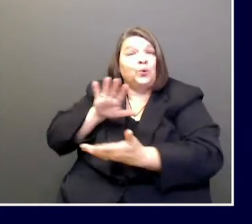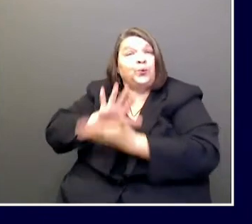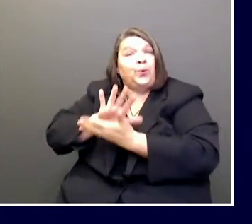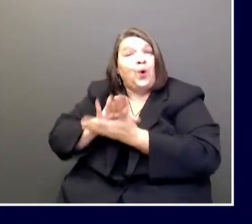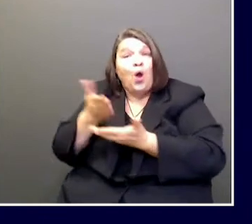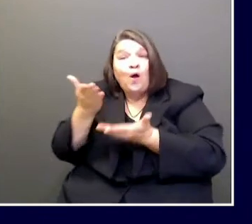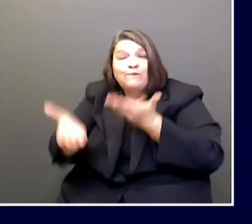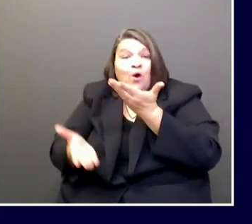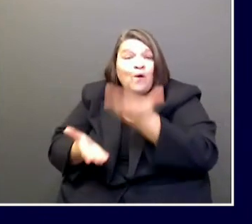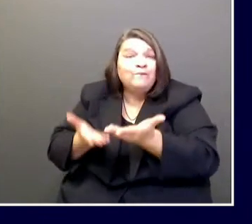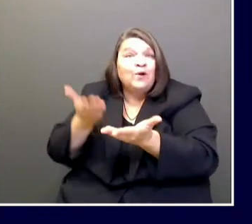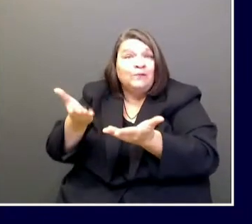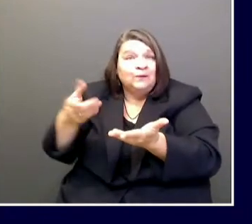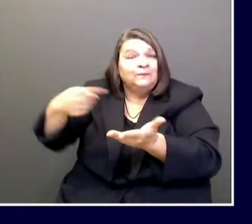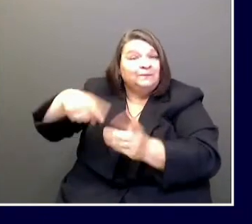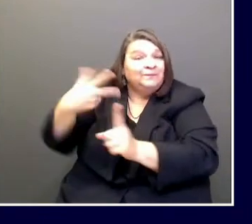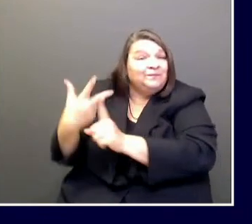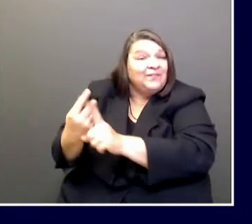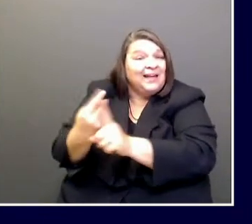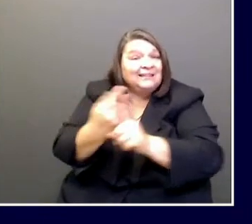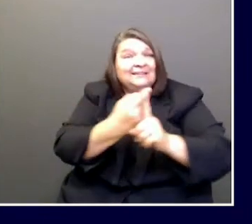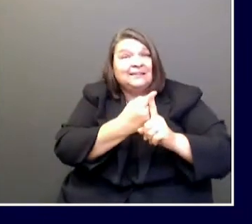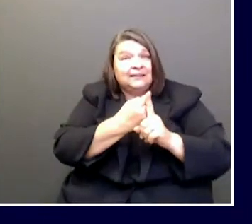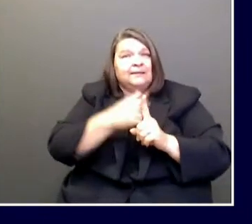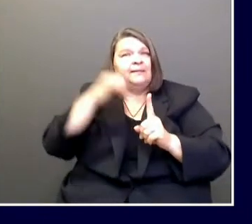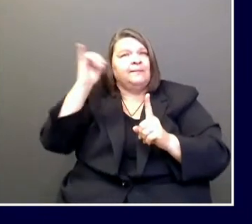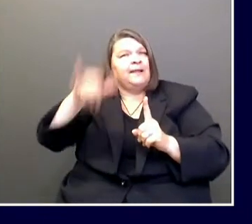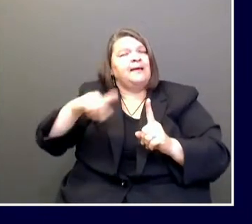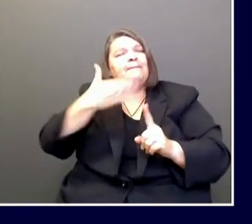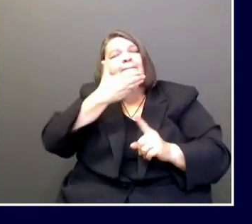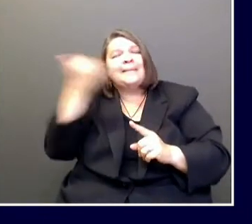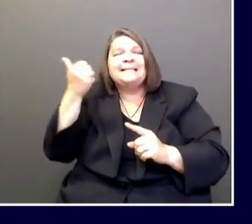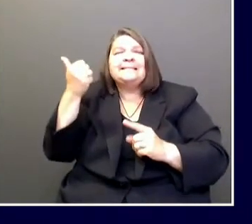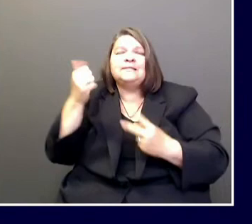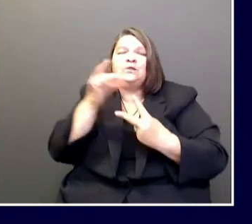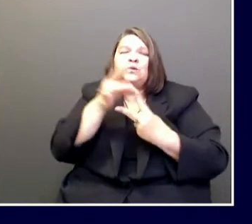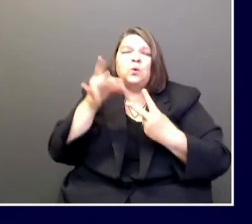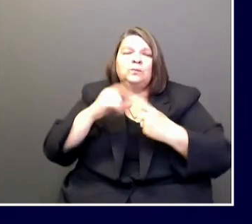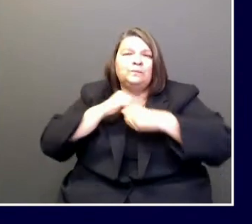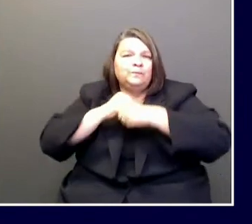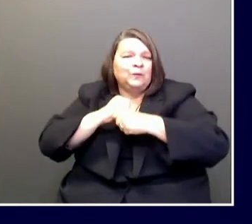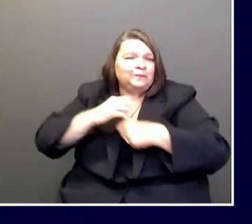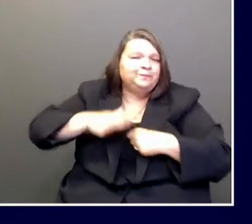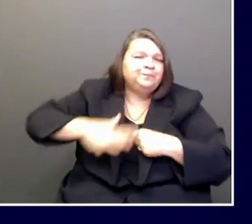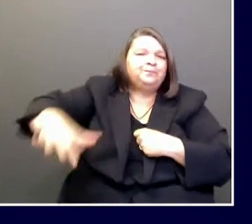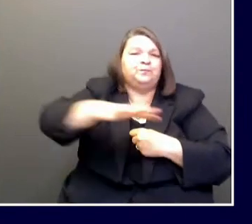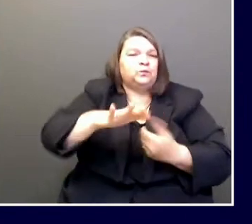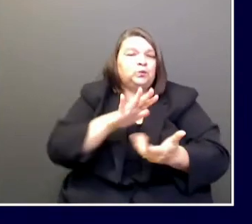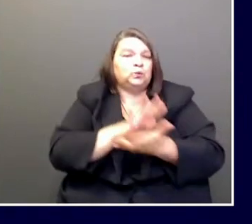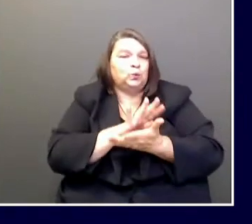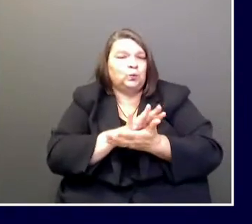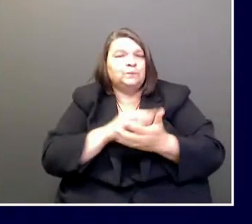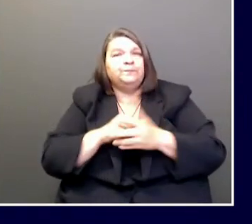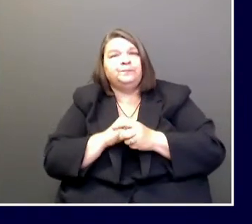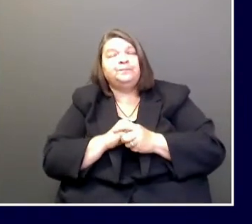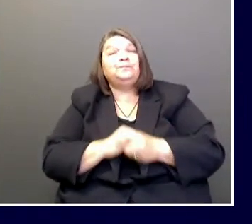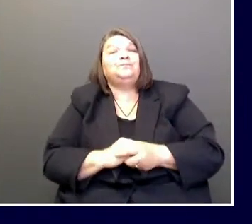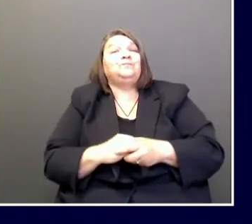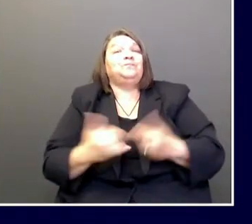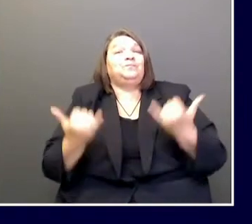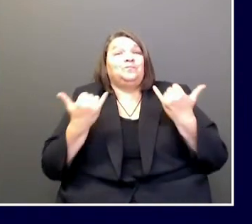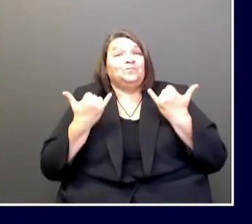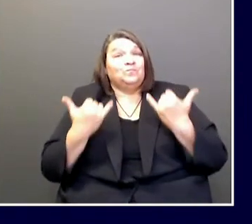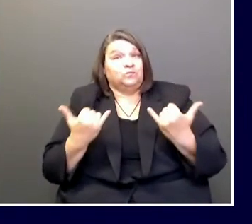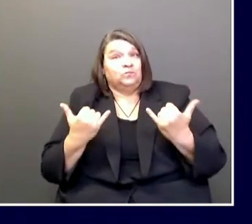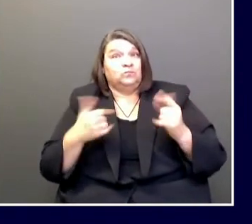in schools is to get as many people in schools vaccinated. As we know, we currently do have eligibility for vaccine